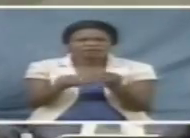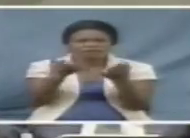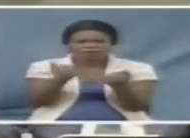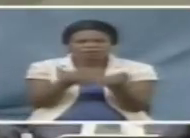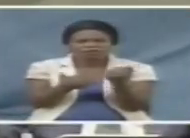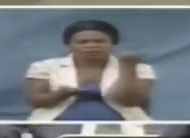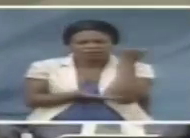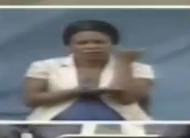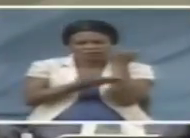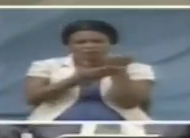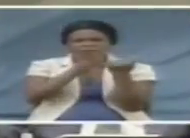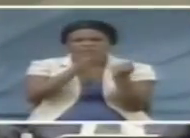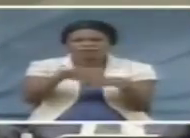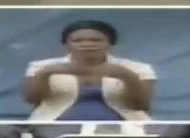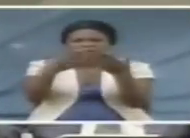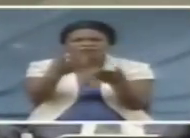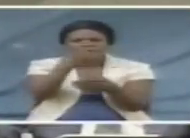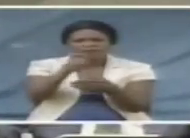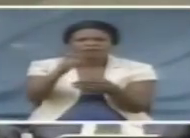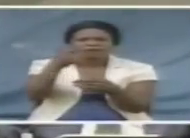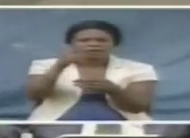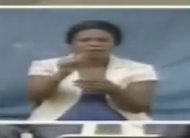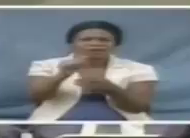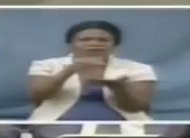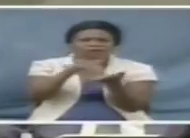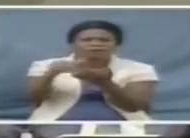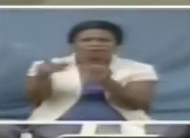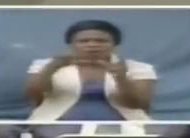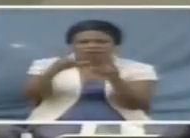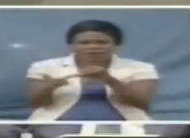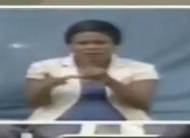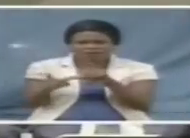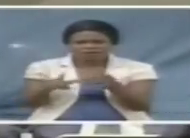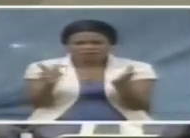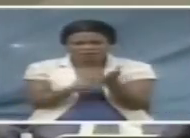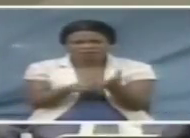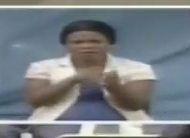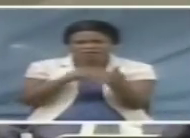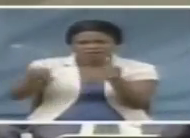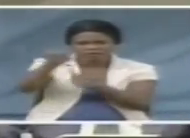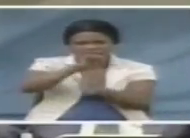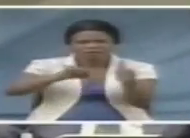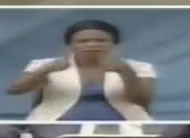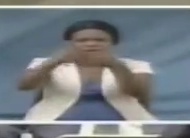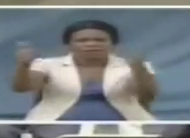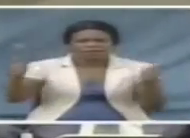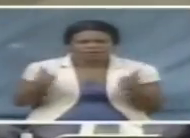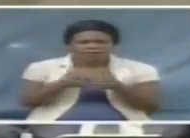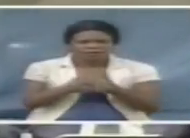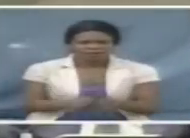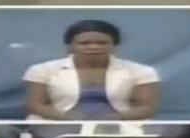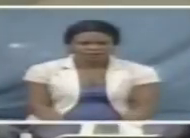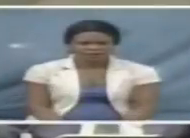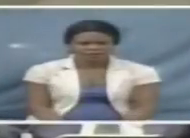water supply to 110 million liters of water per day to Lusaka and surrounding